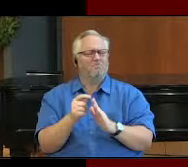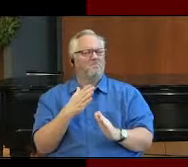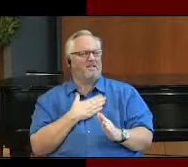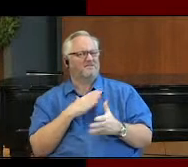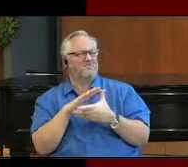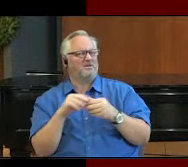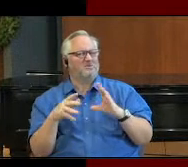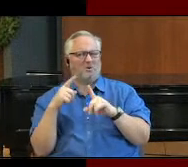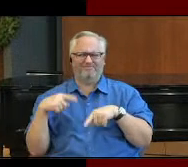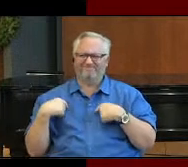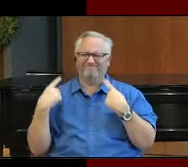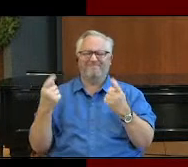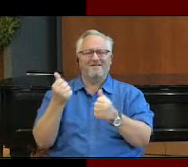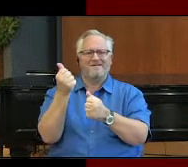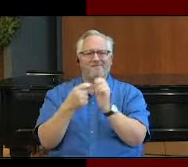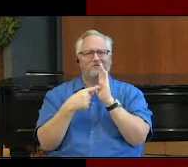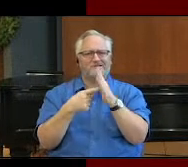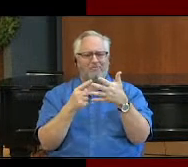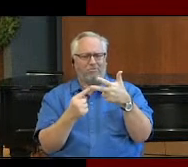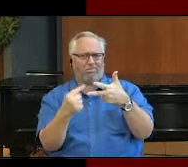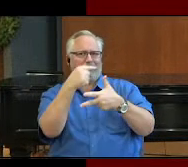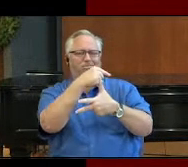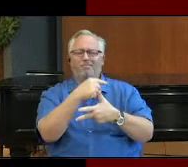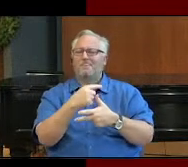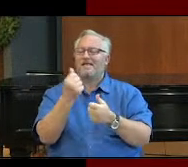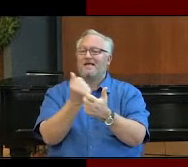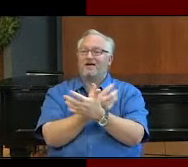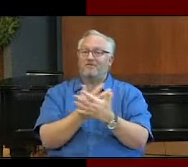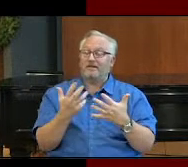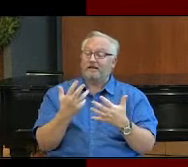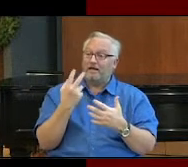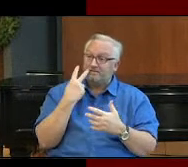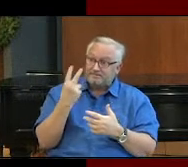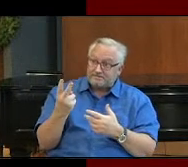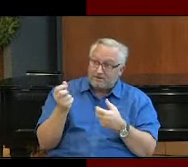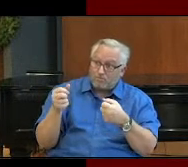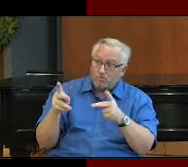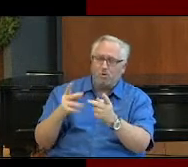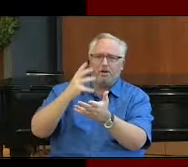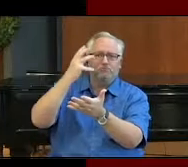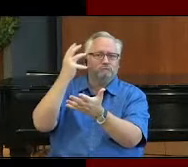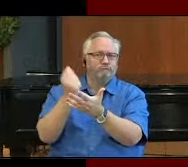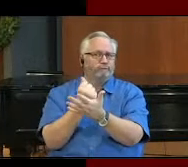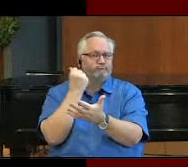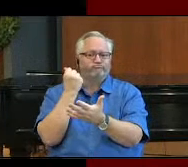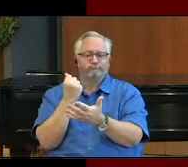every example above, I do what I do. I see an opportunity and see it